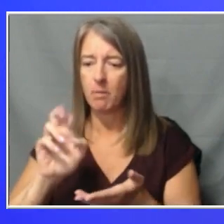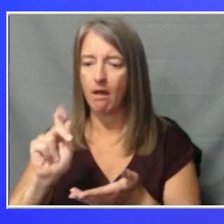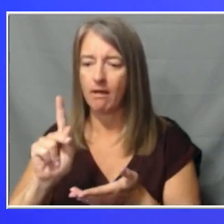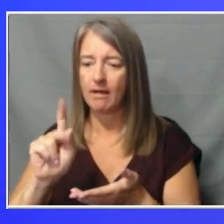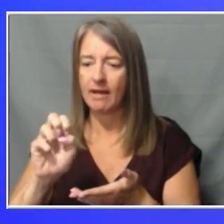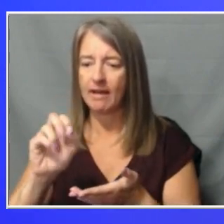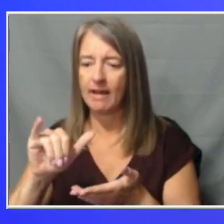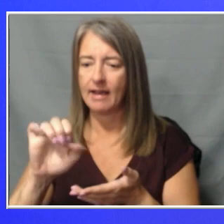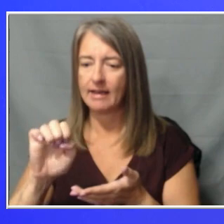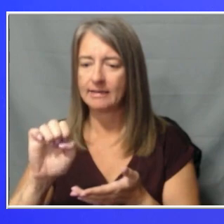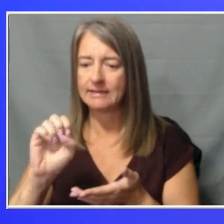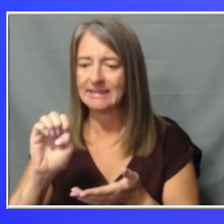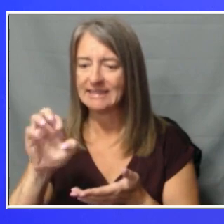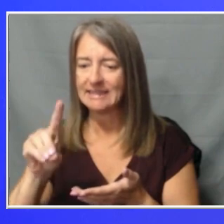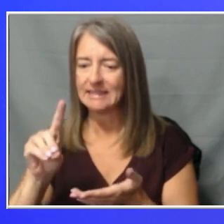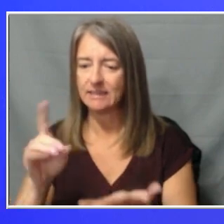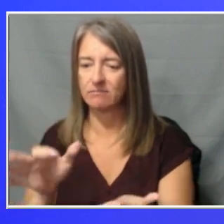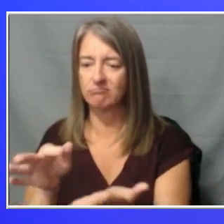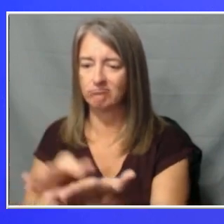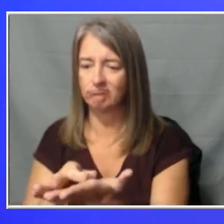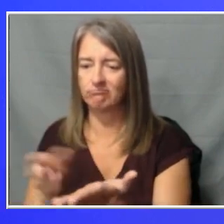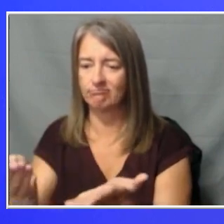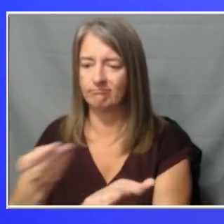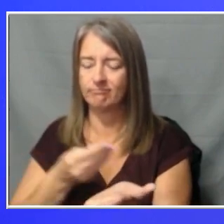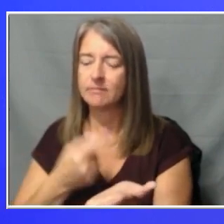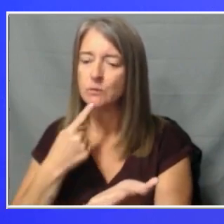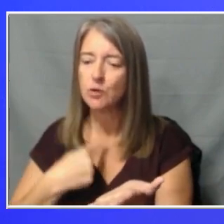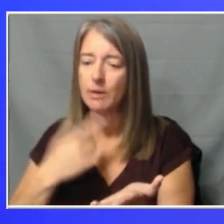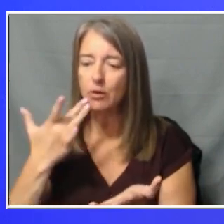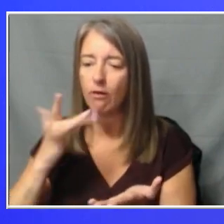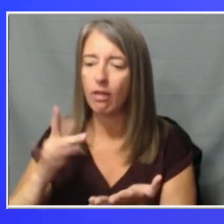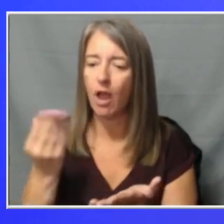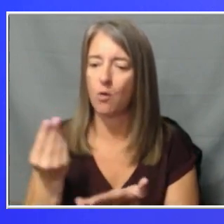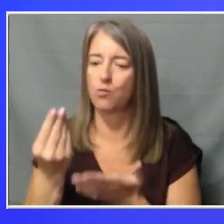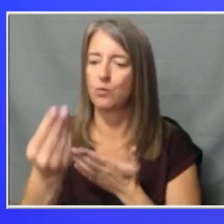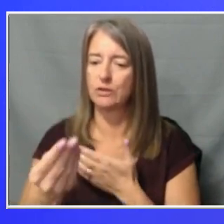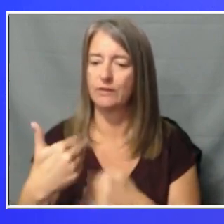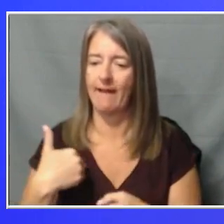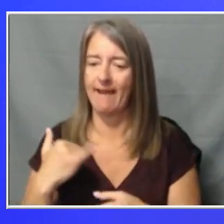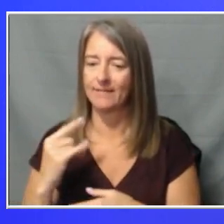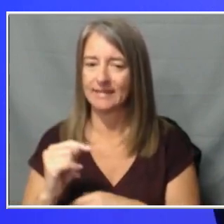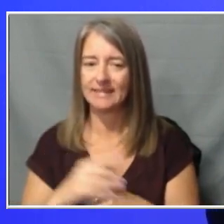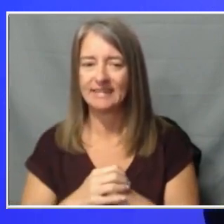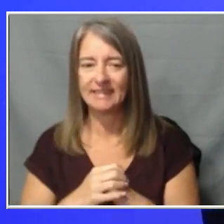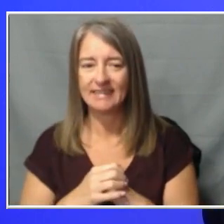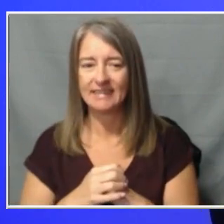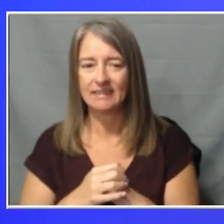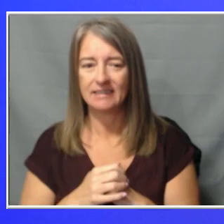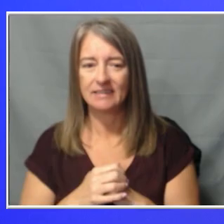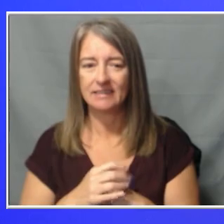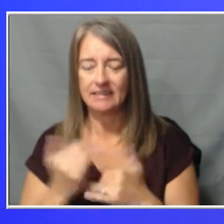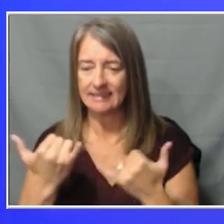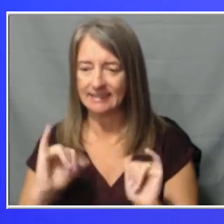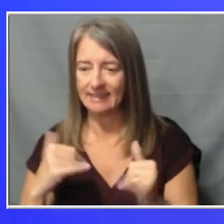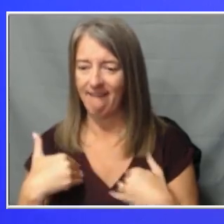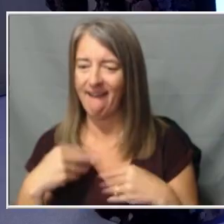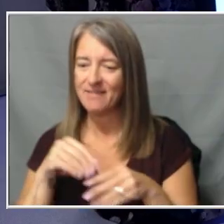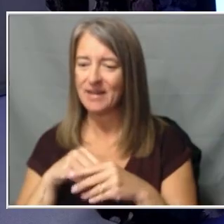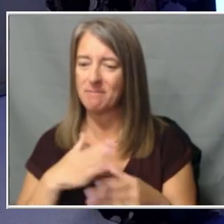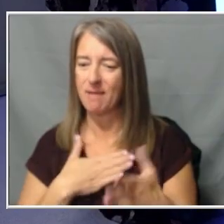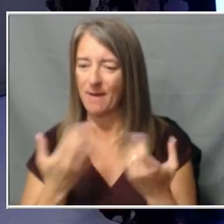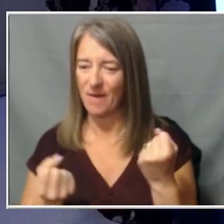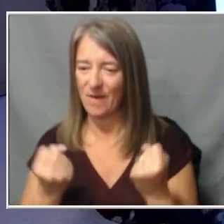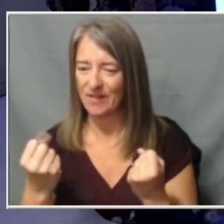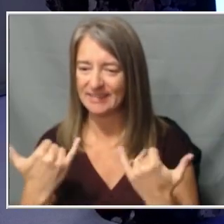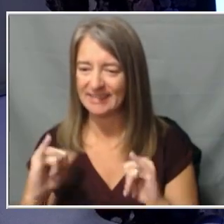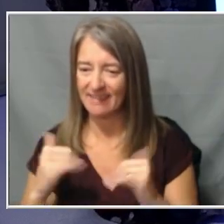and he said, people say this is good luck, and I want you to have it, So I still have it in my car. So tell us about the buckeye